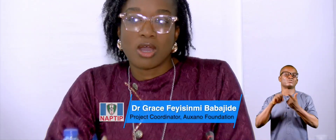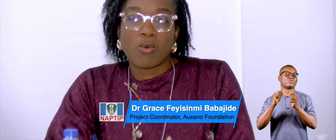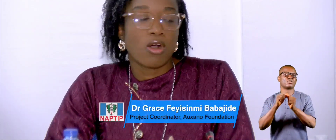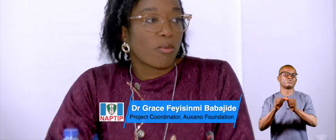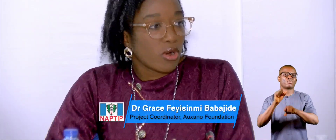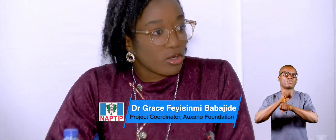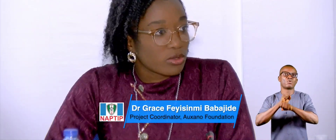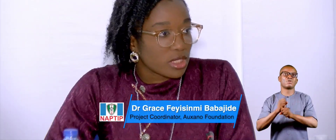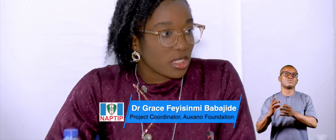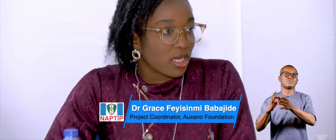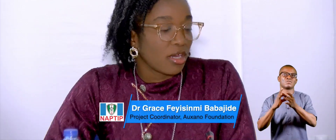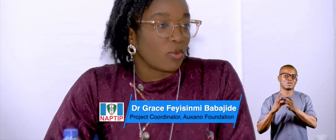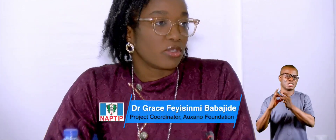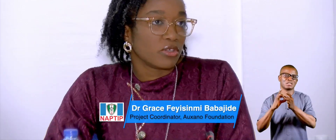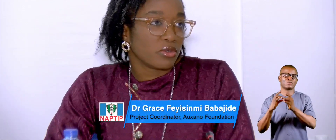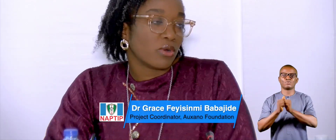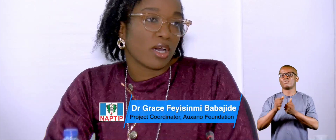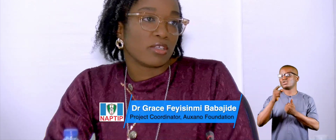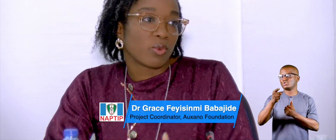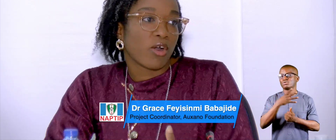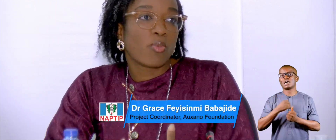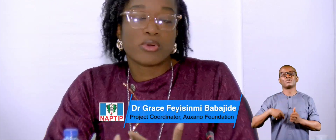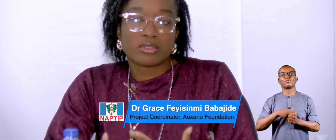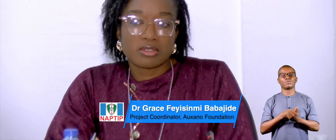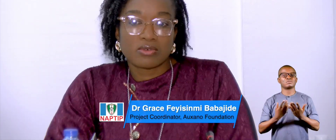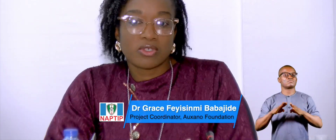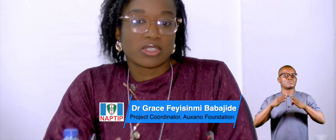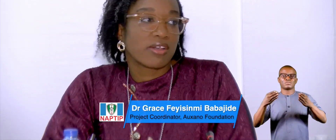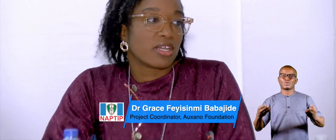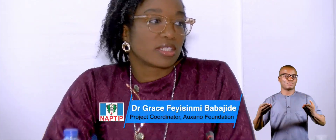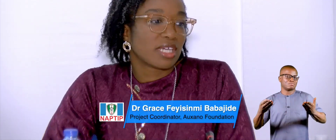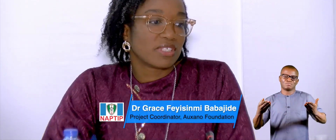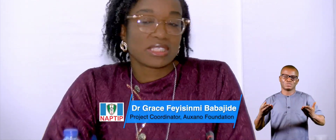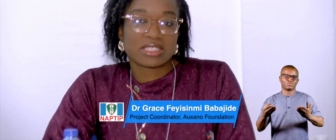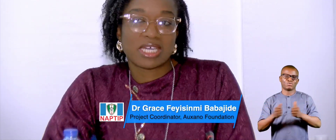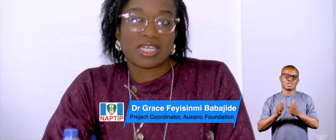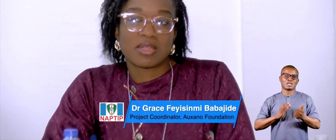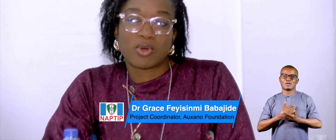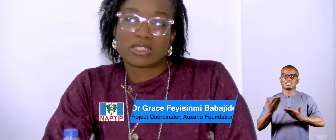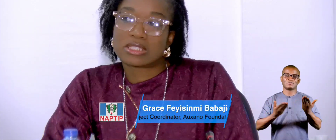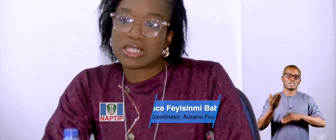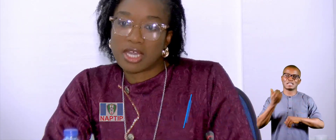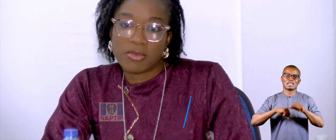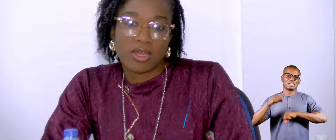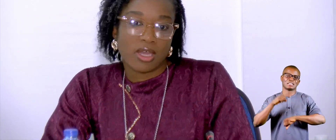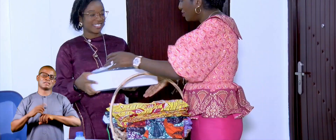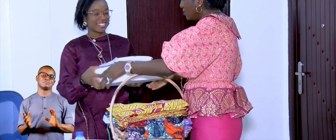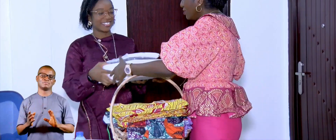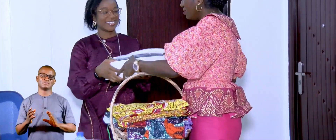to work more closely with you, and we are open to volunteering our services at any point in